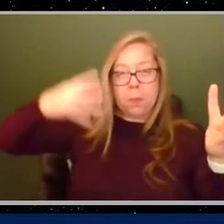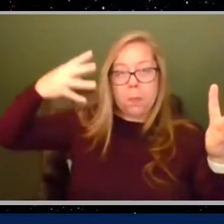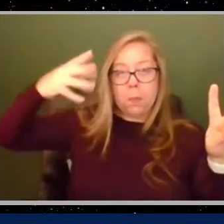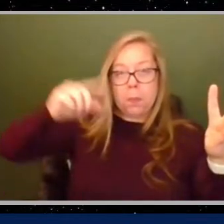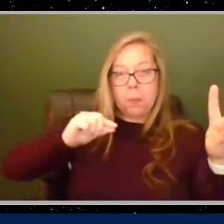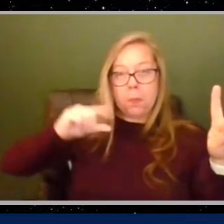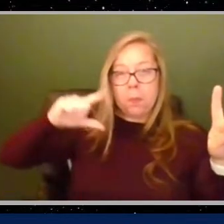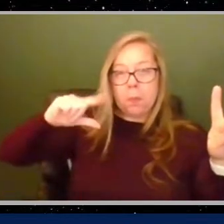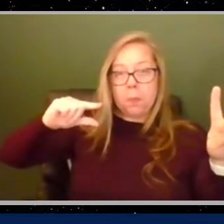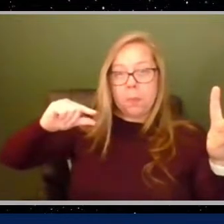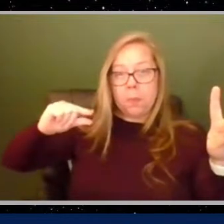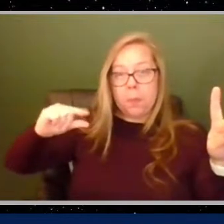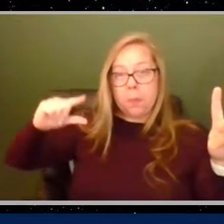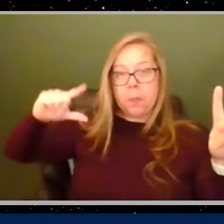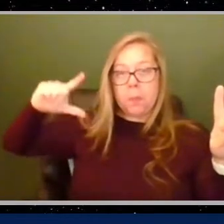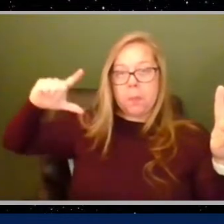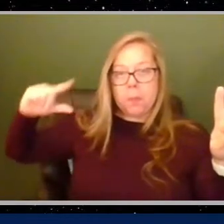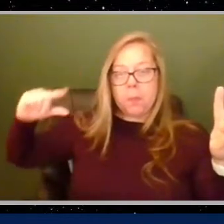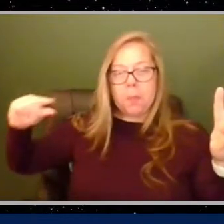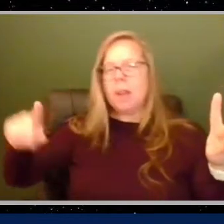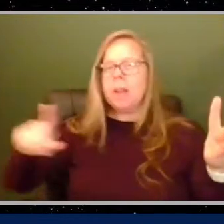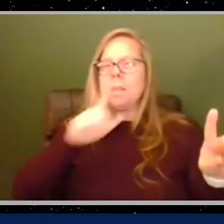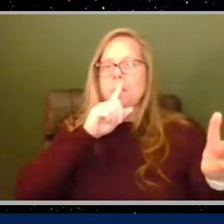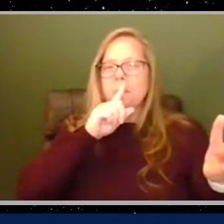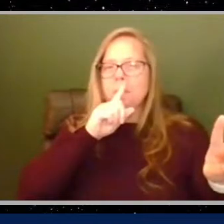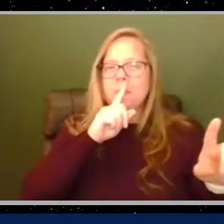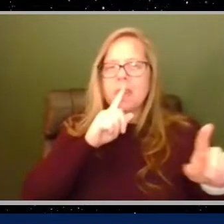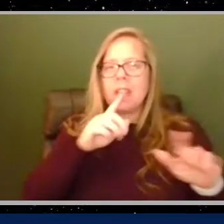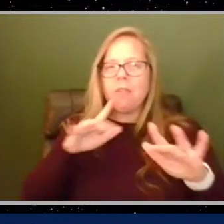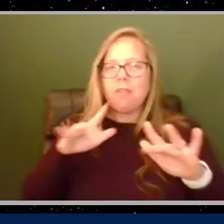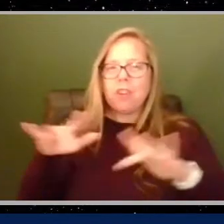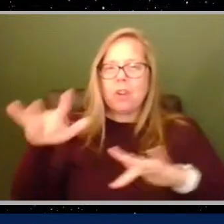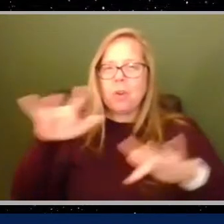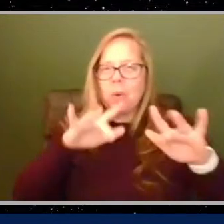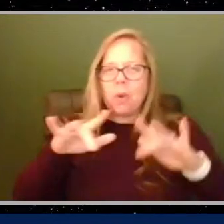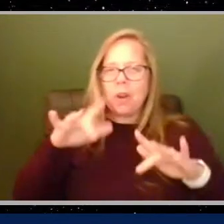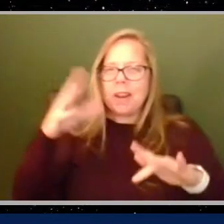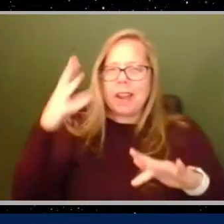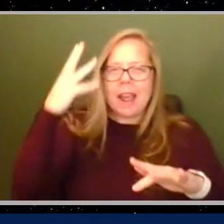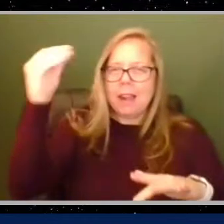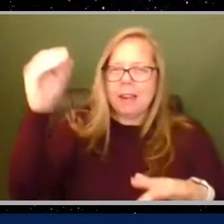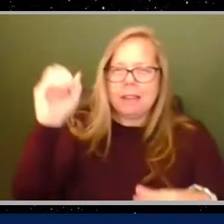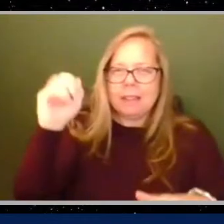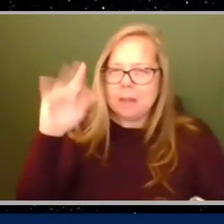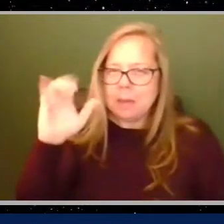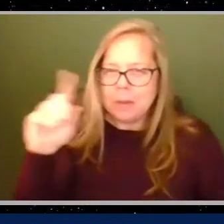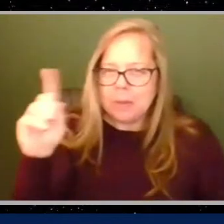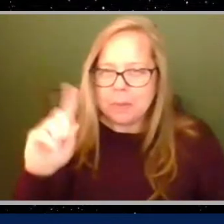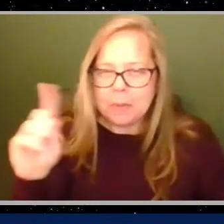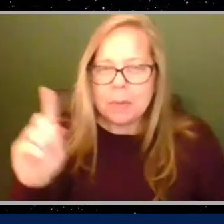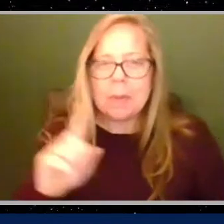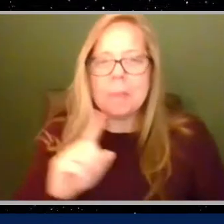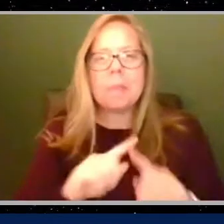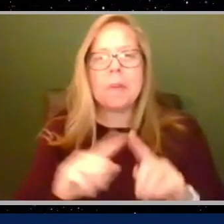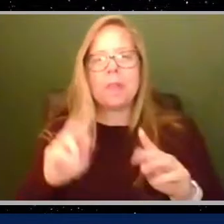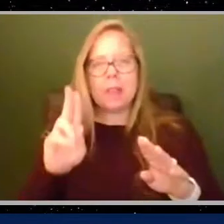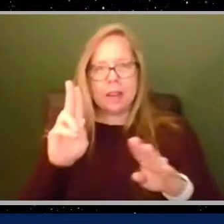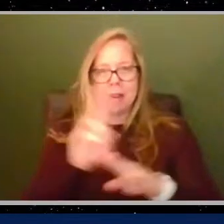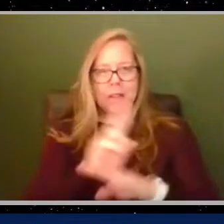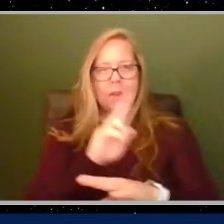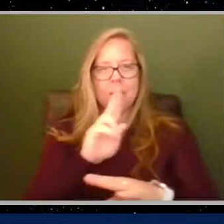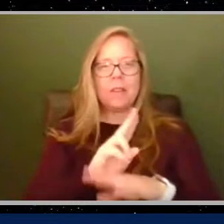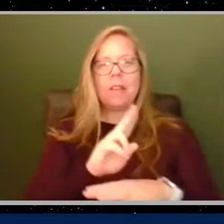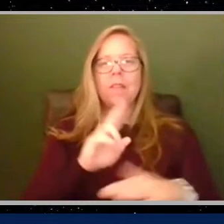Yes, it's not that they actually put a microphone out there and recorded what the nebula was saying, right? They took the frequencies